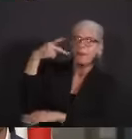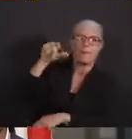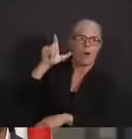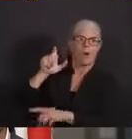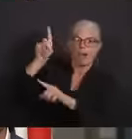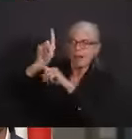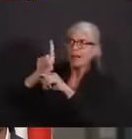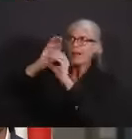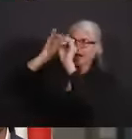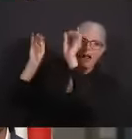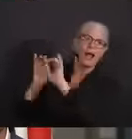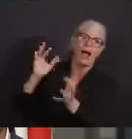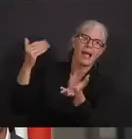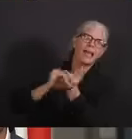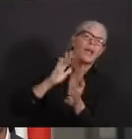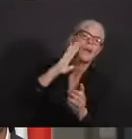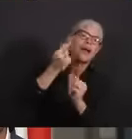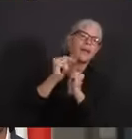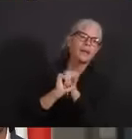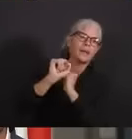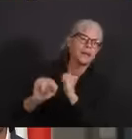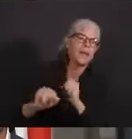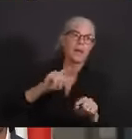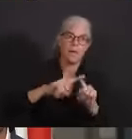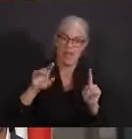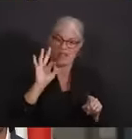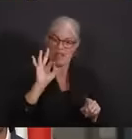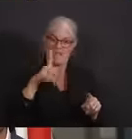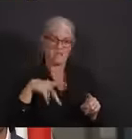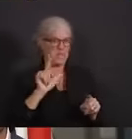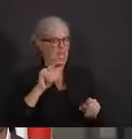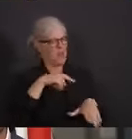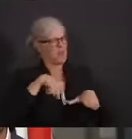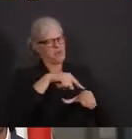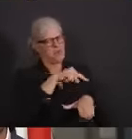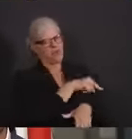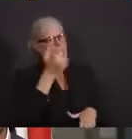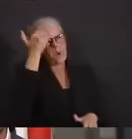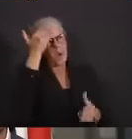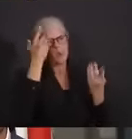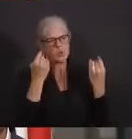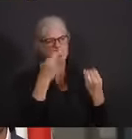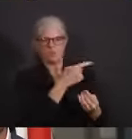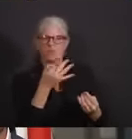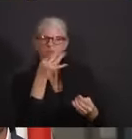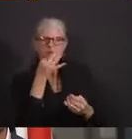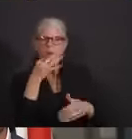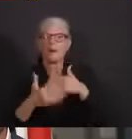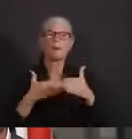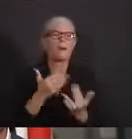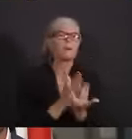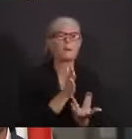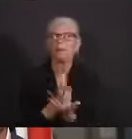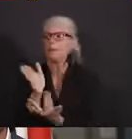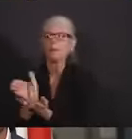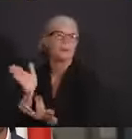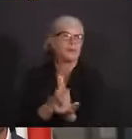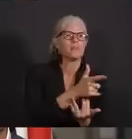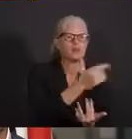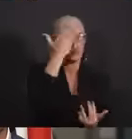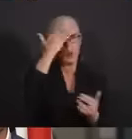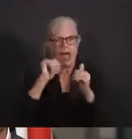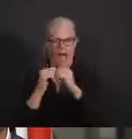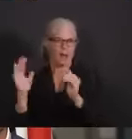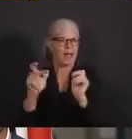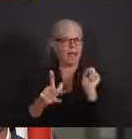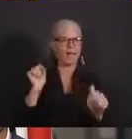that if it's a lot of FPL stuff, their infrastructure probably is going to be able to weather a lot of this, so they'll have to do some reconnects, but maybe